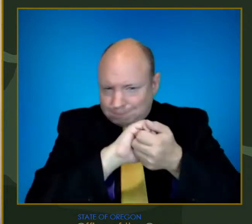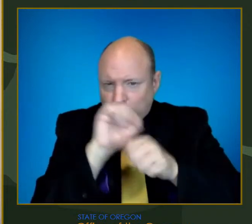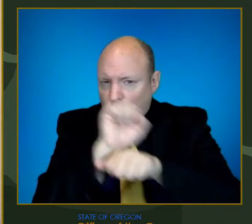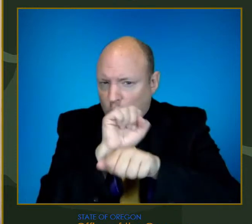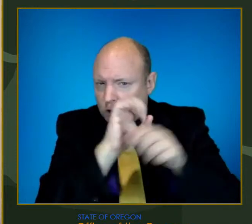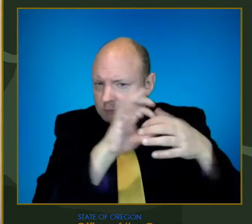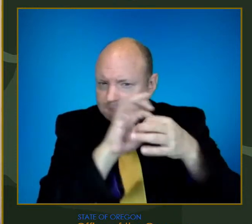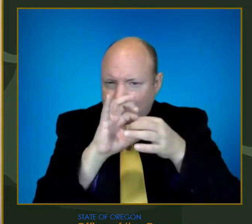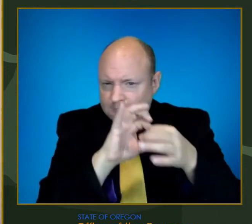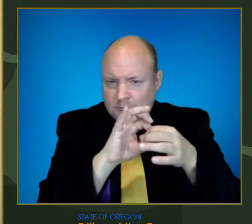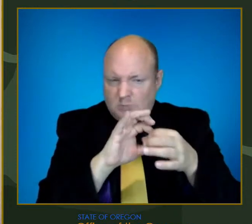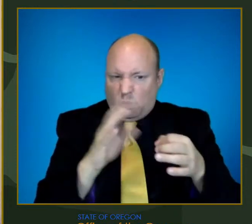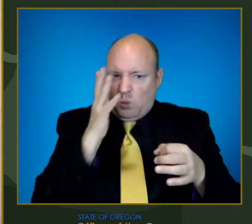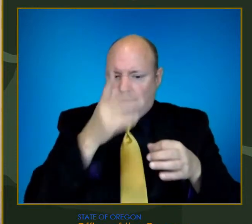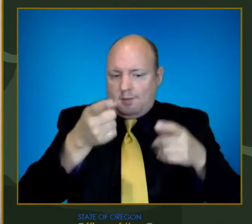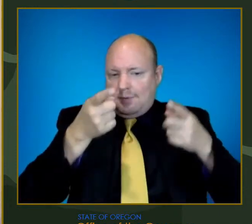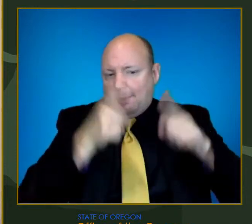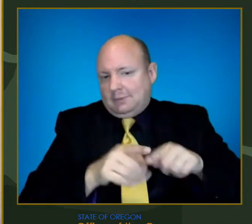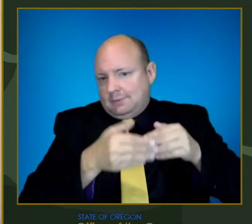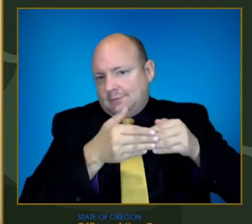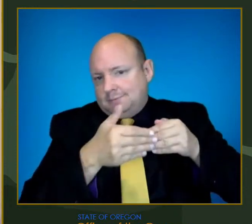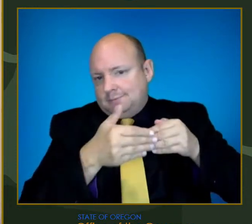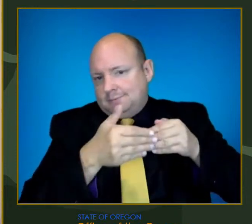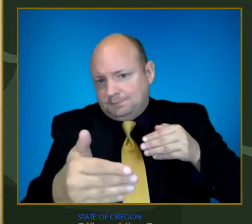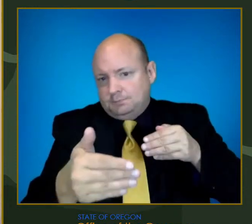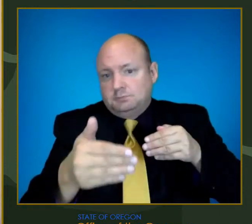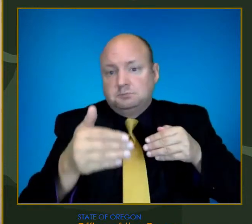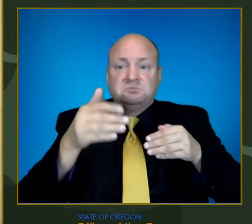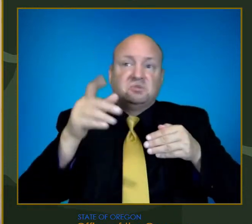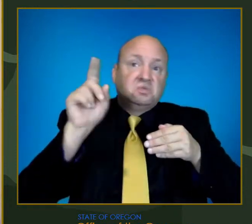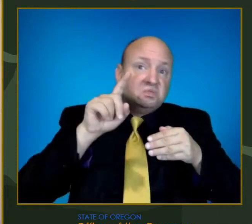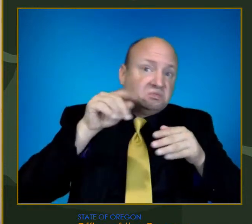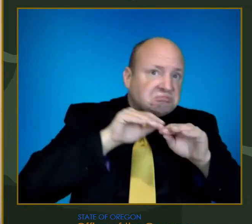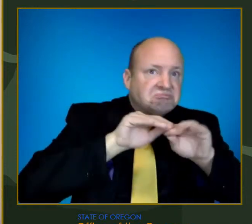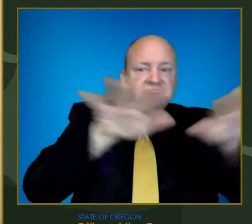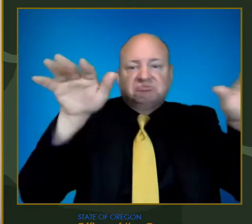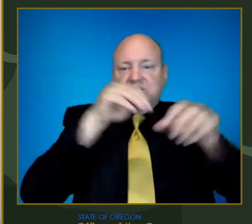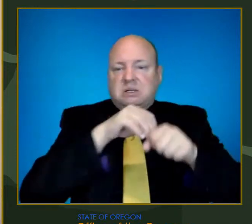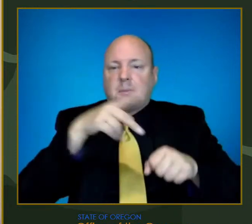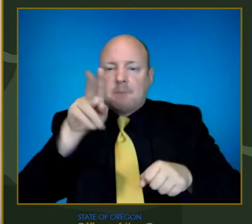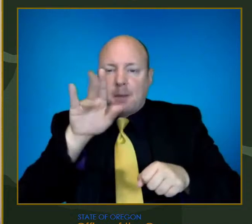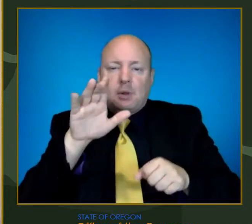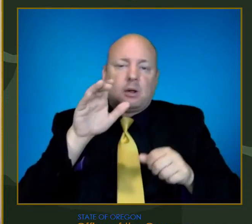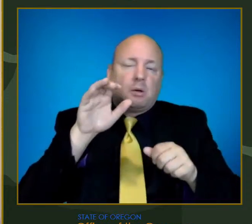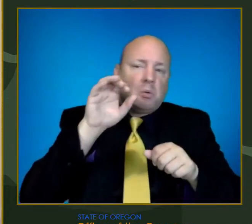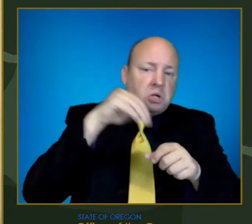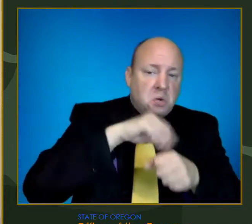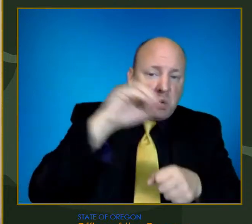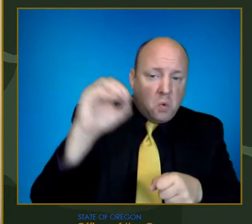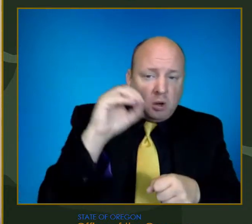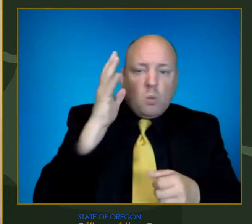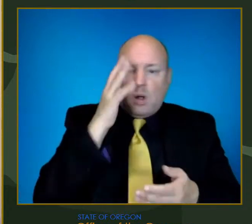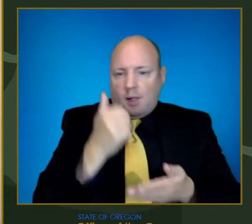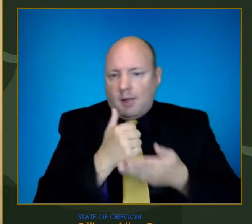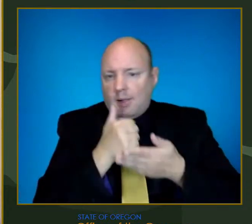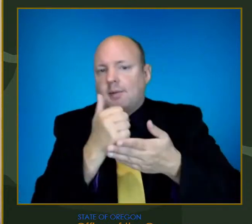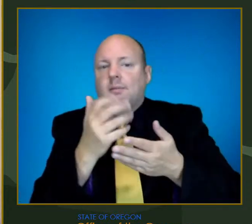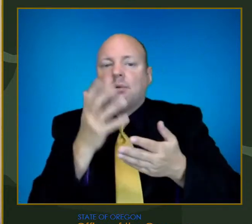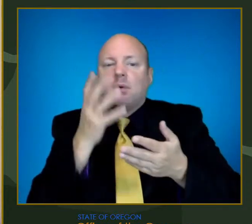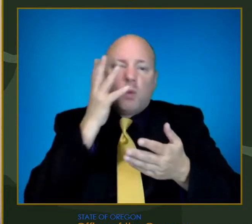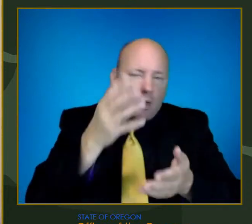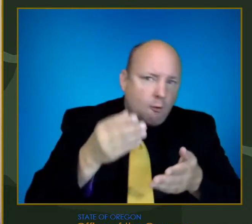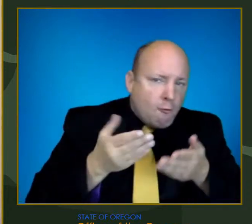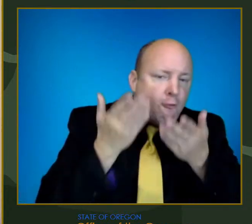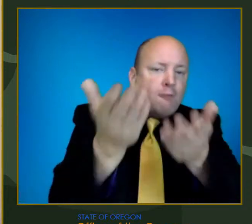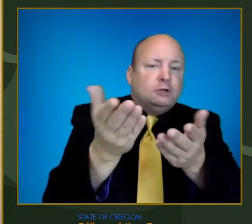partners, public health partners, and community partners in Oregon to get those vaccines into arms. But as Director Allen said, the best thing we can do